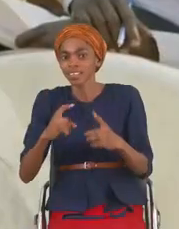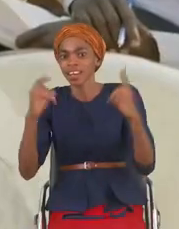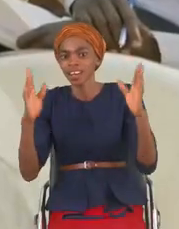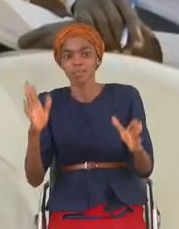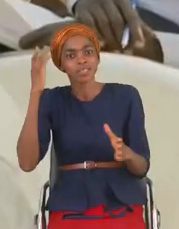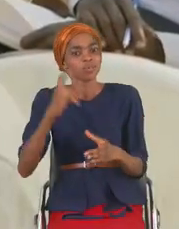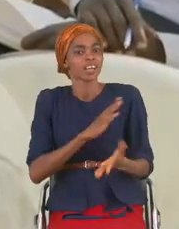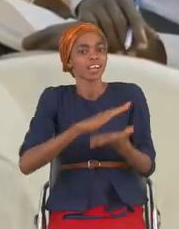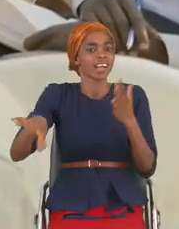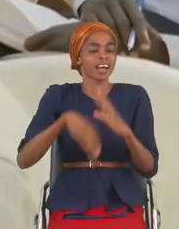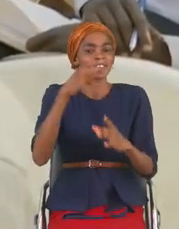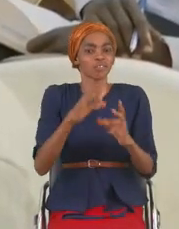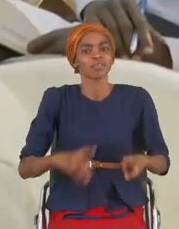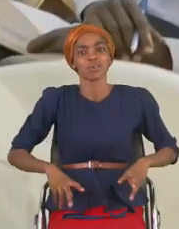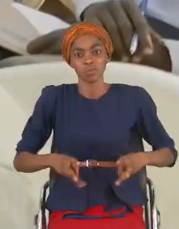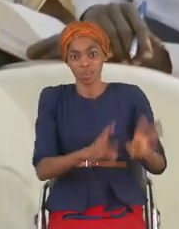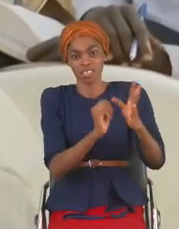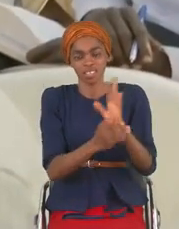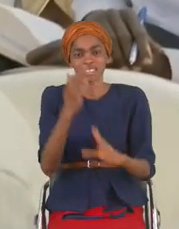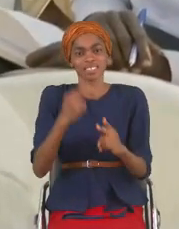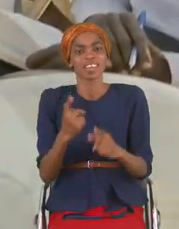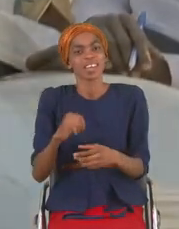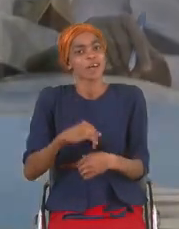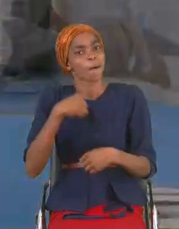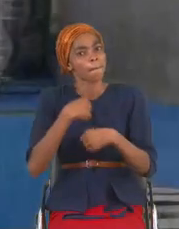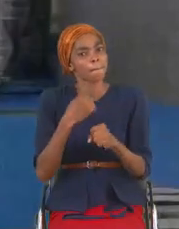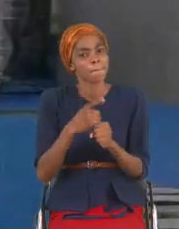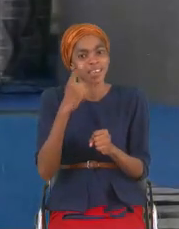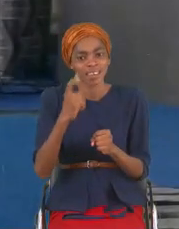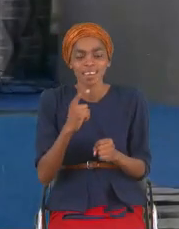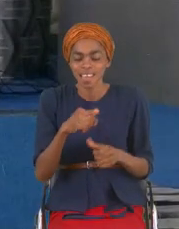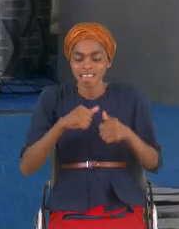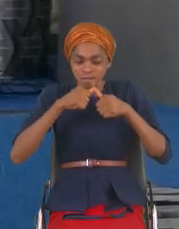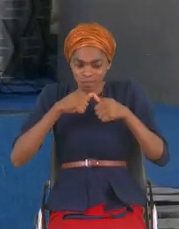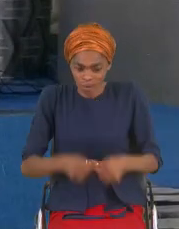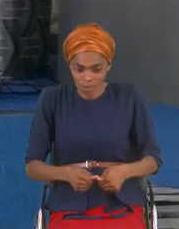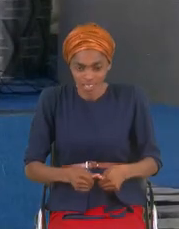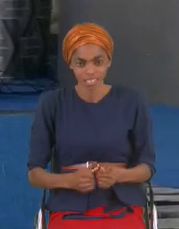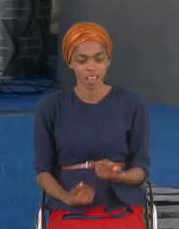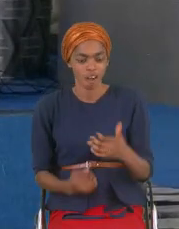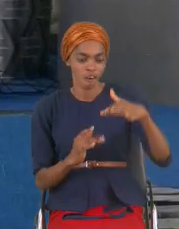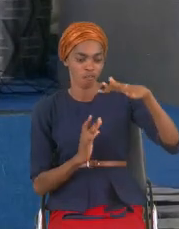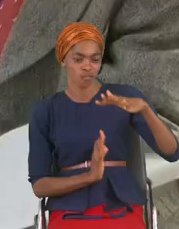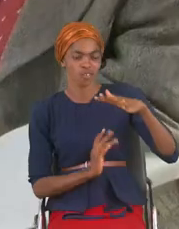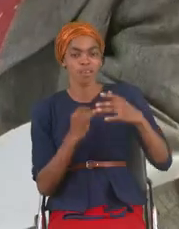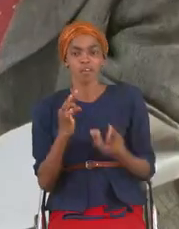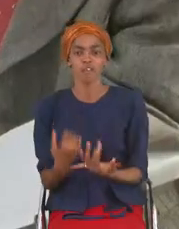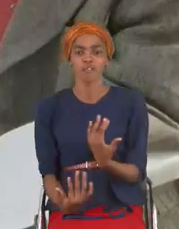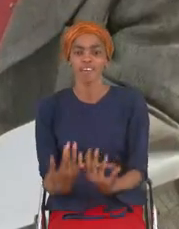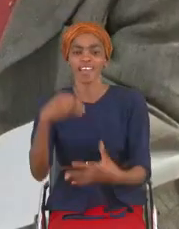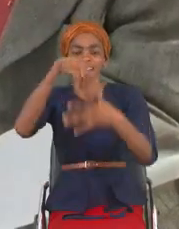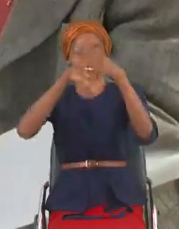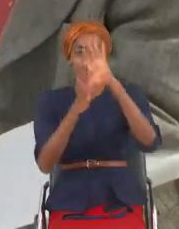way. He'll make you a permanent flame of fire in Jesus'